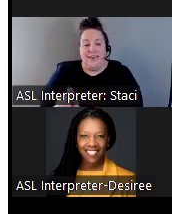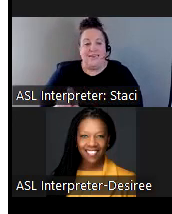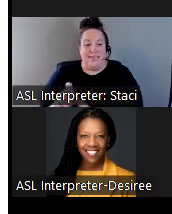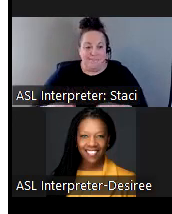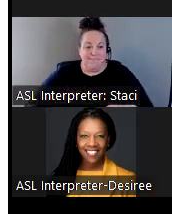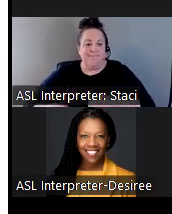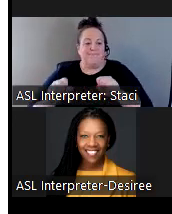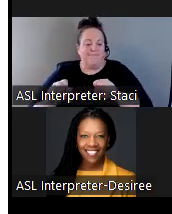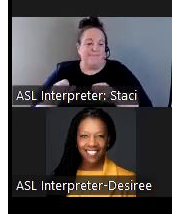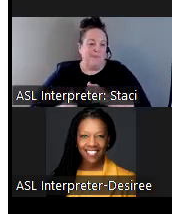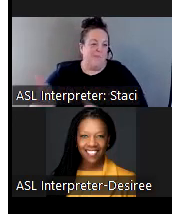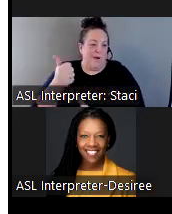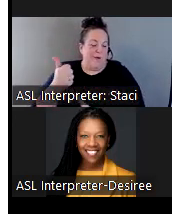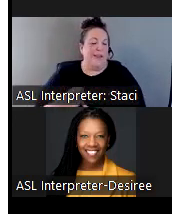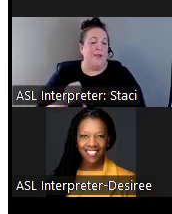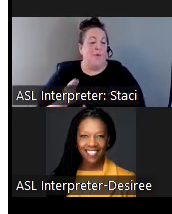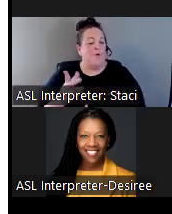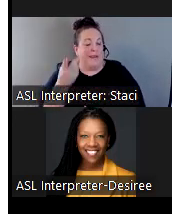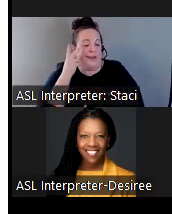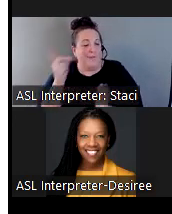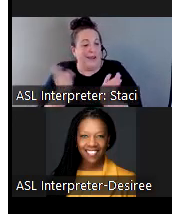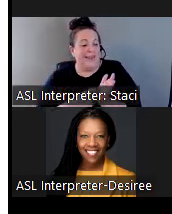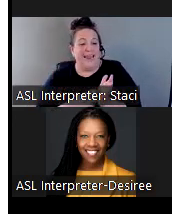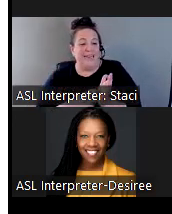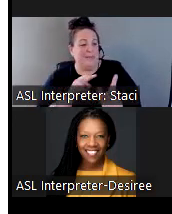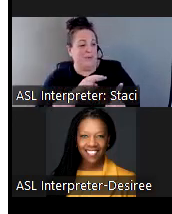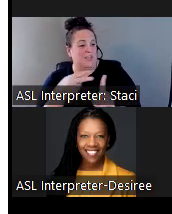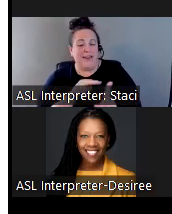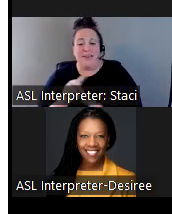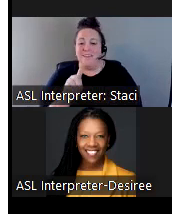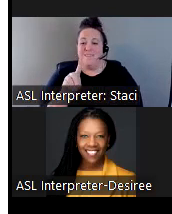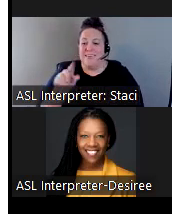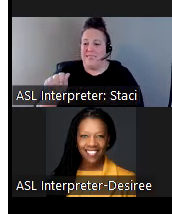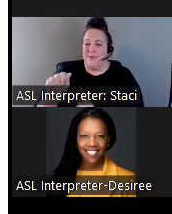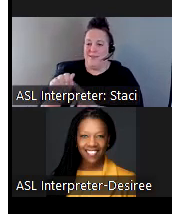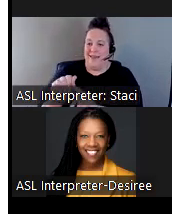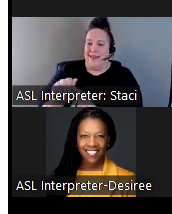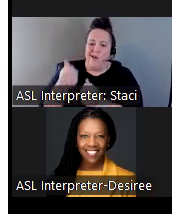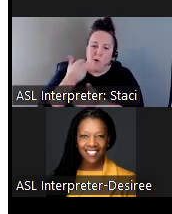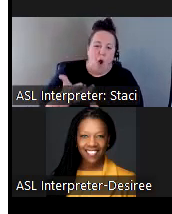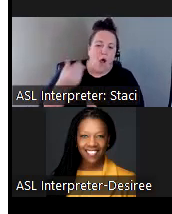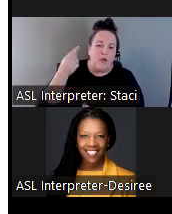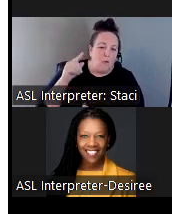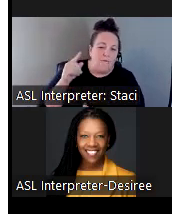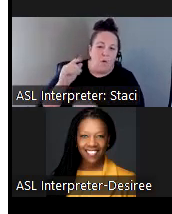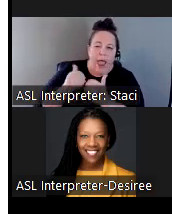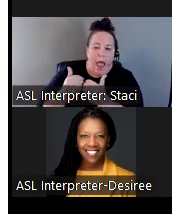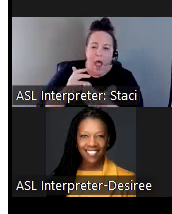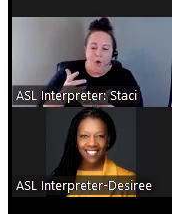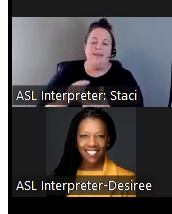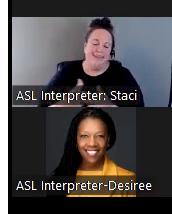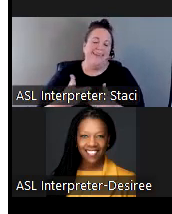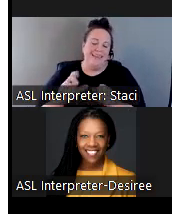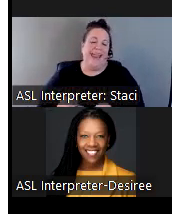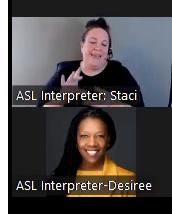we also recognize that perspectives on disability, like what's the cause of it? Those things can be influenced by culture. So there's a